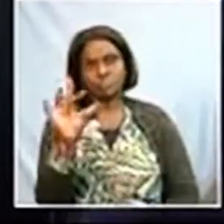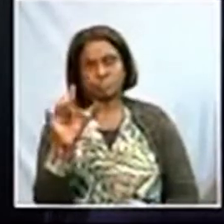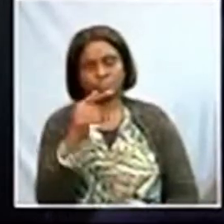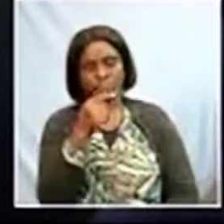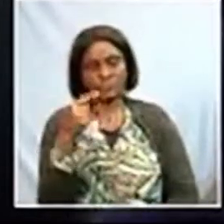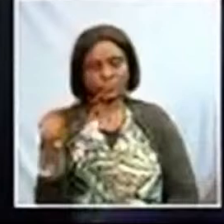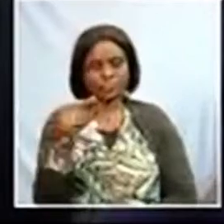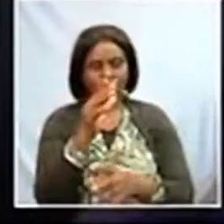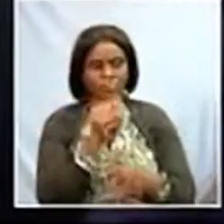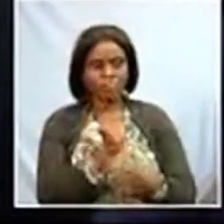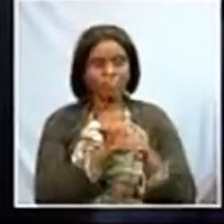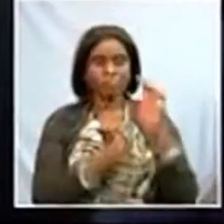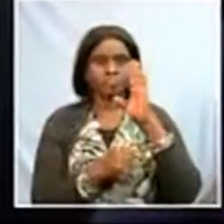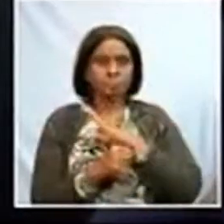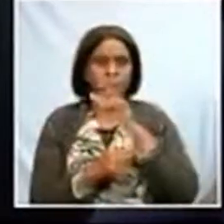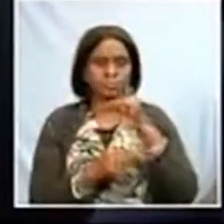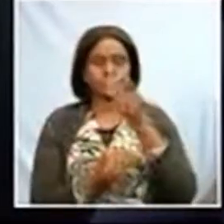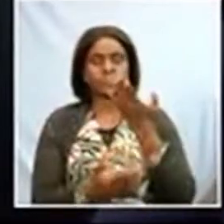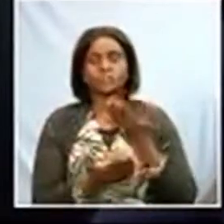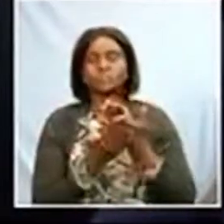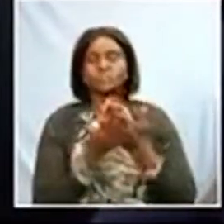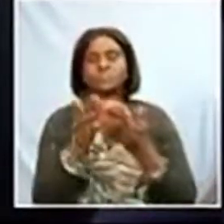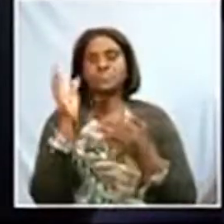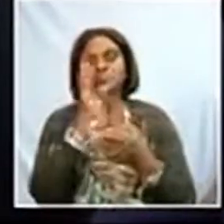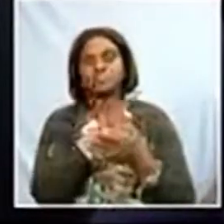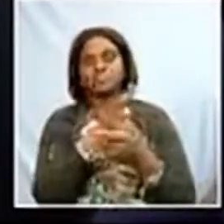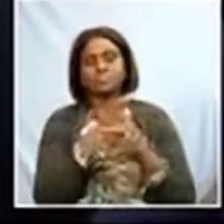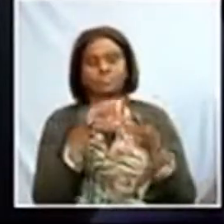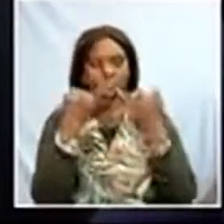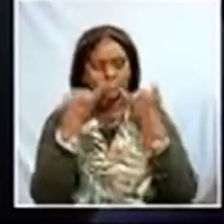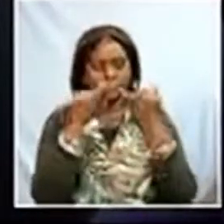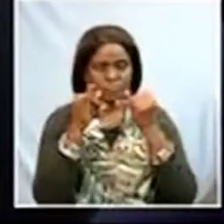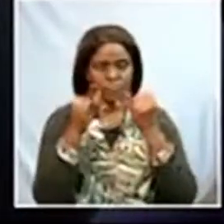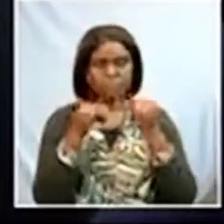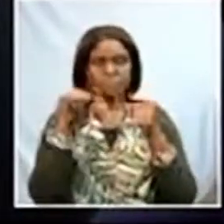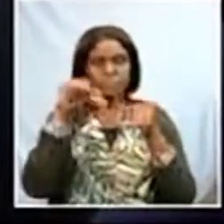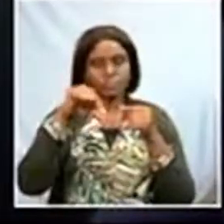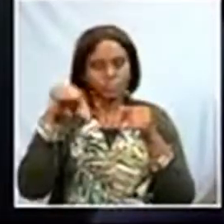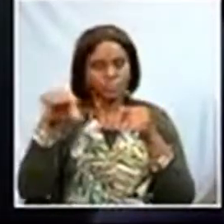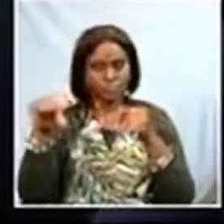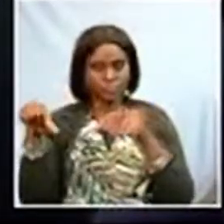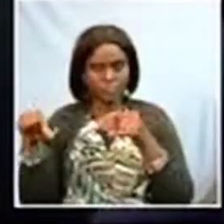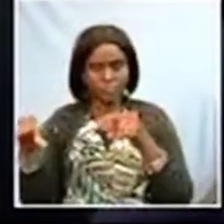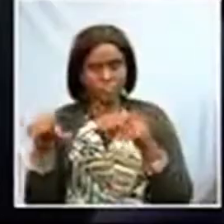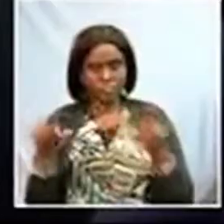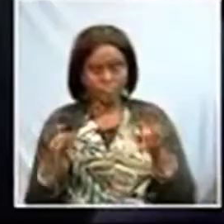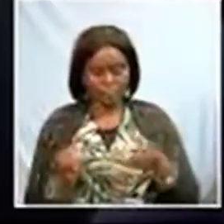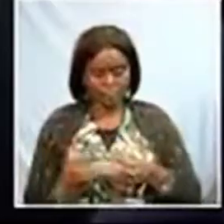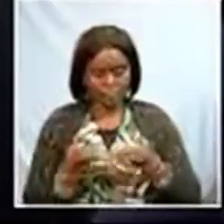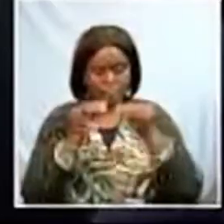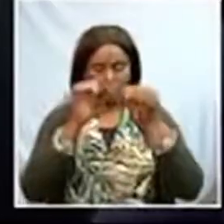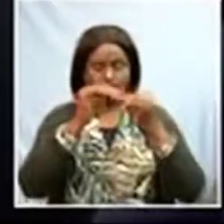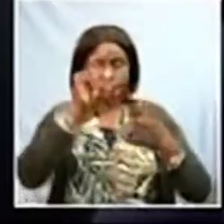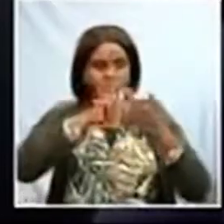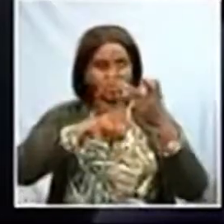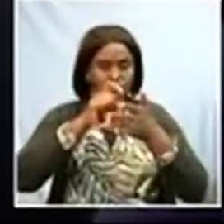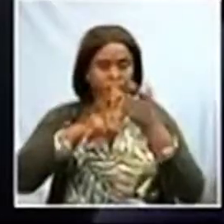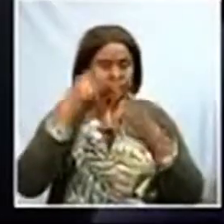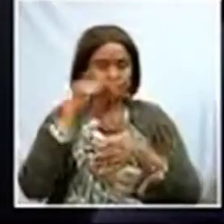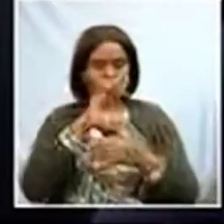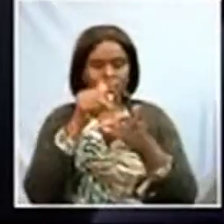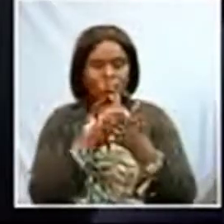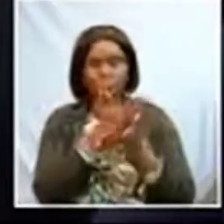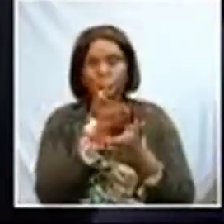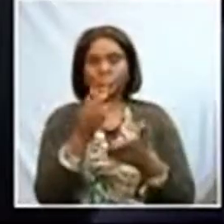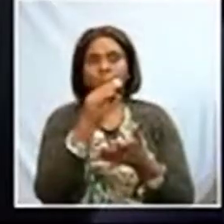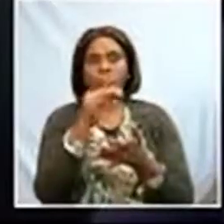received note is attached to confirm the quantities. The total cost of these materials is